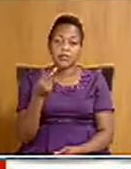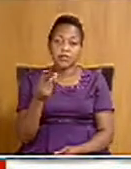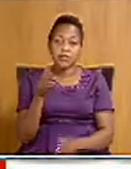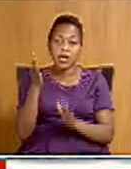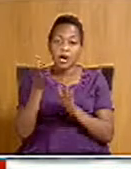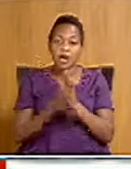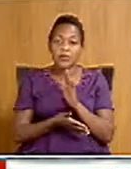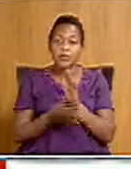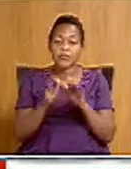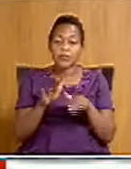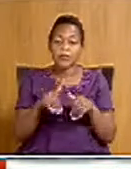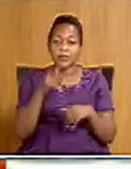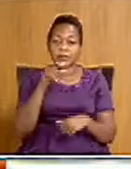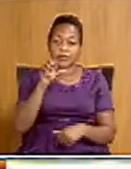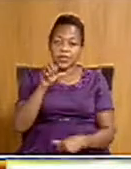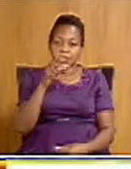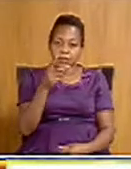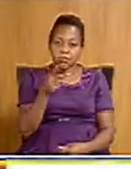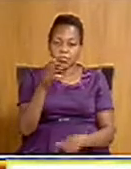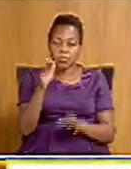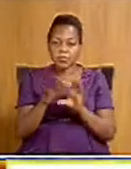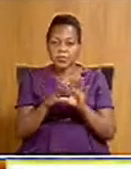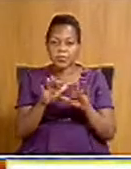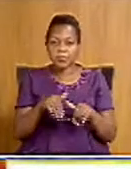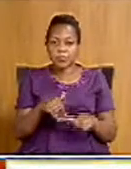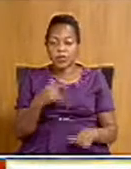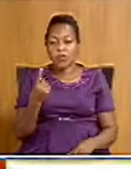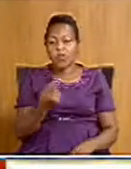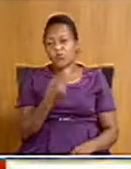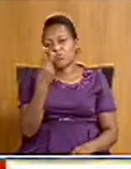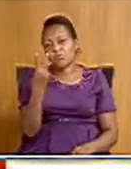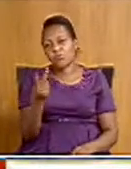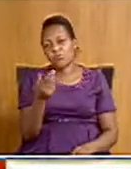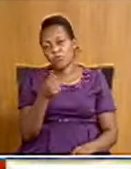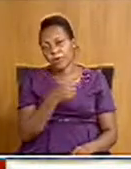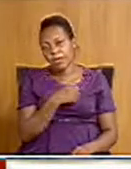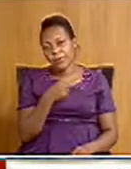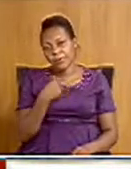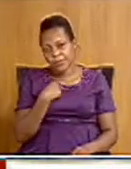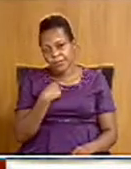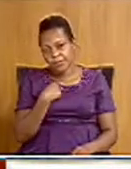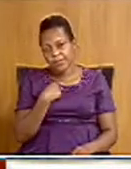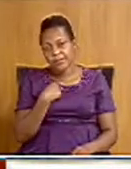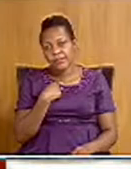of 92 members of parliament, only two were women,